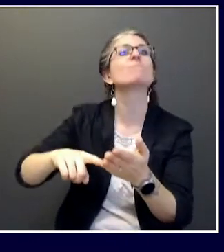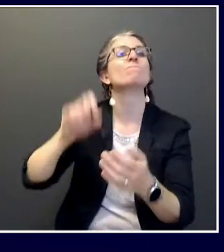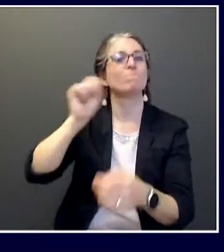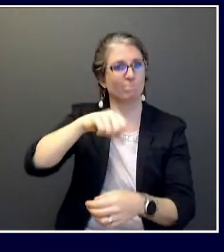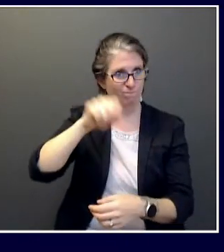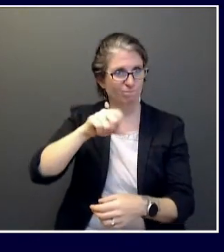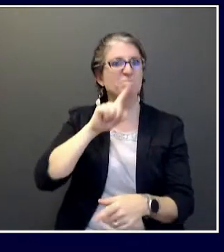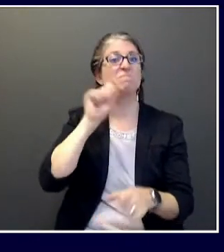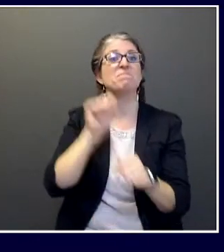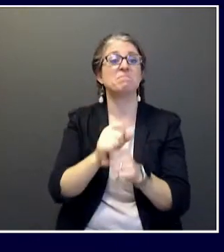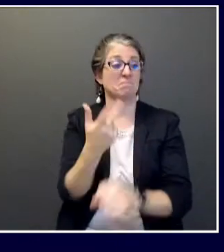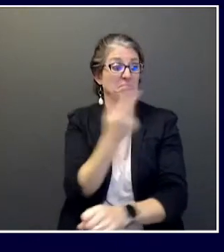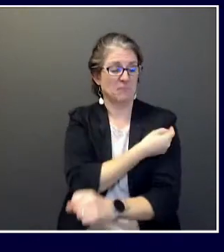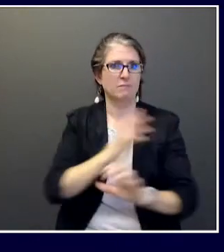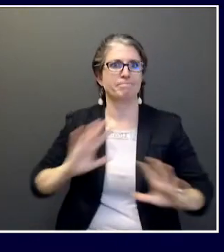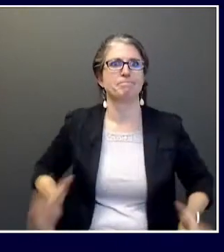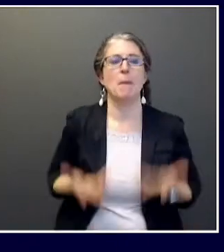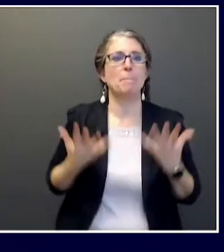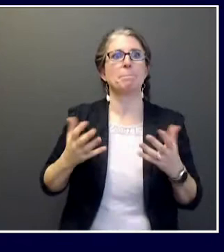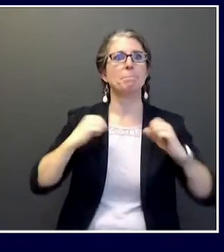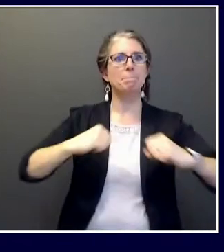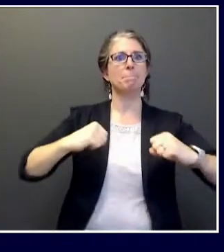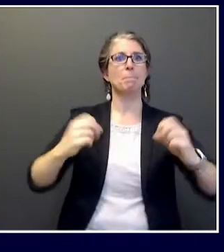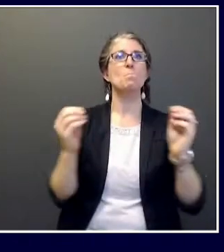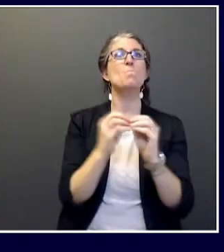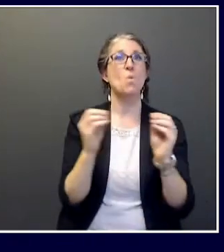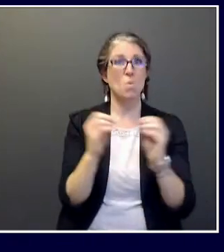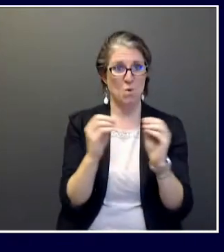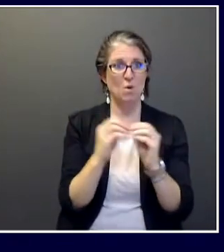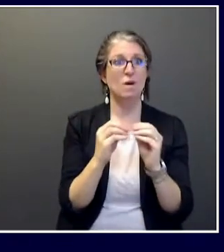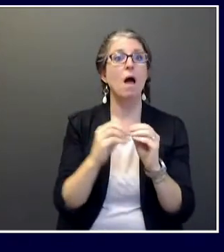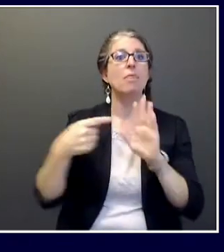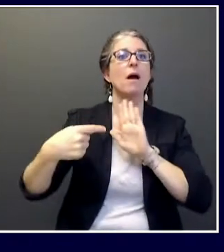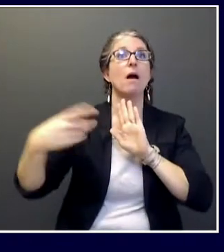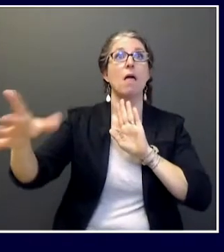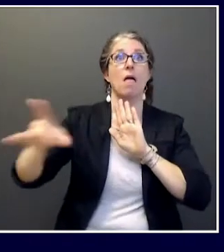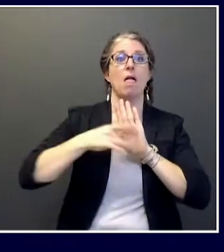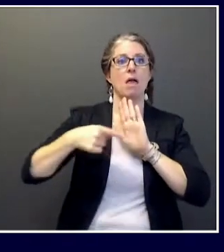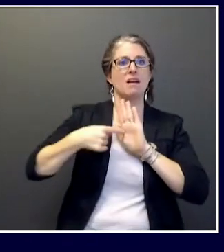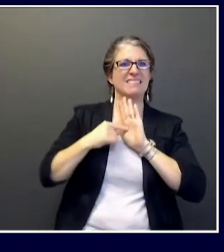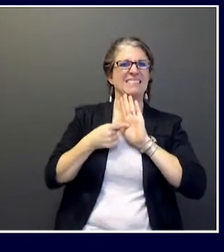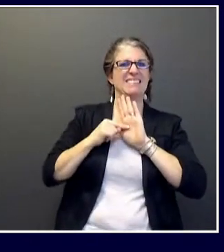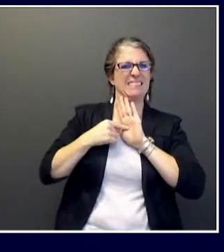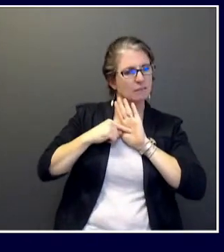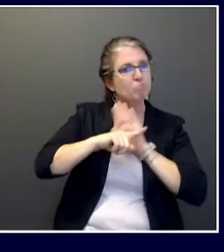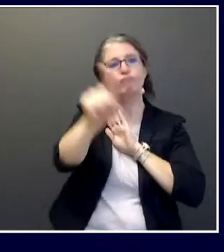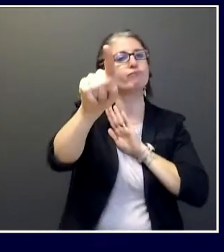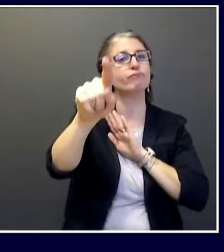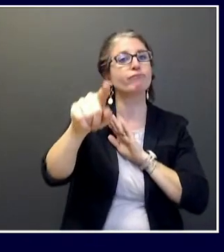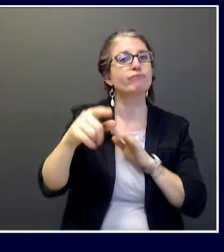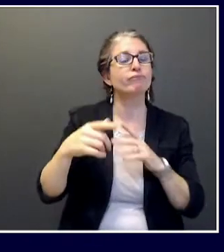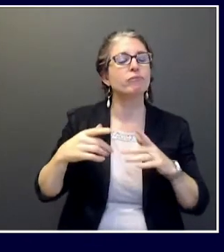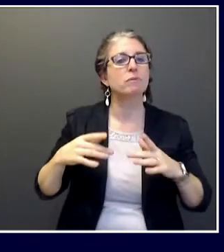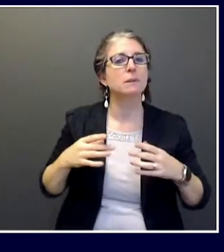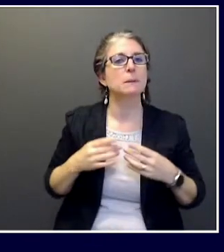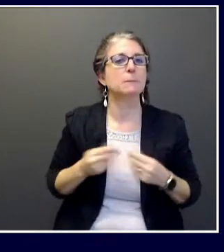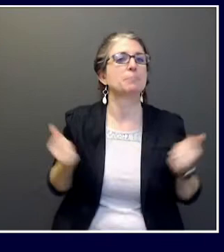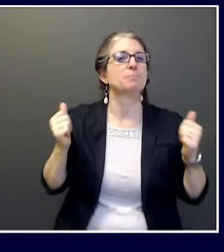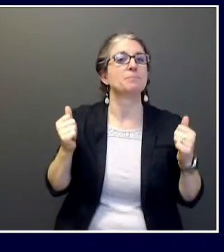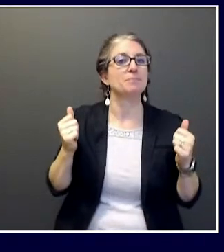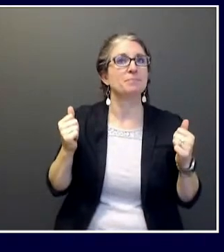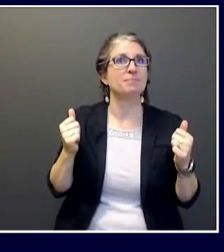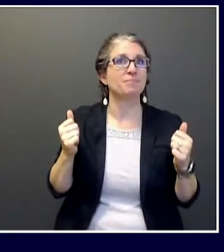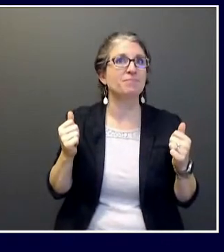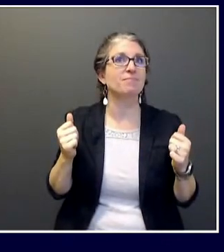prepares it to deal with the COVID virus in the event that it sees it again. To what extent does it do so? That varies quite a bit